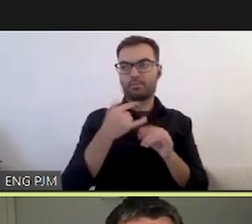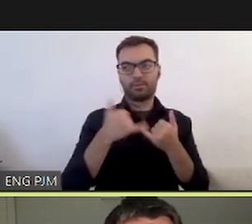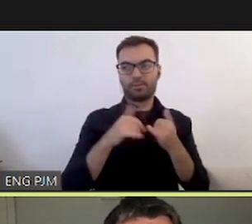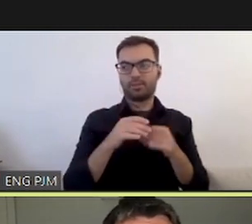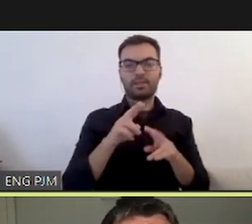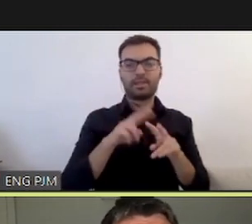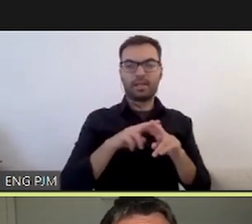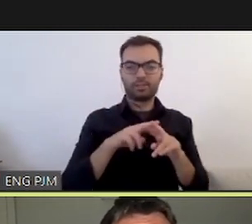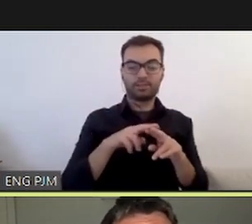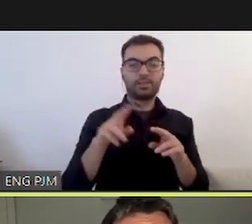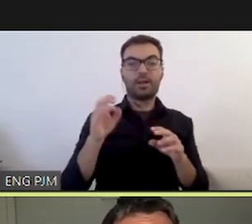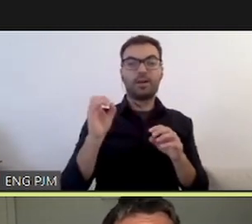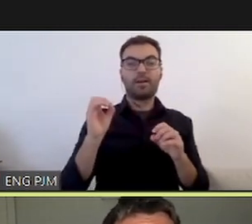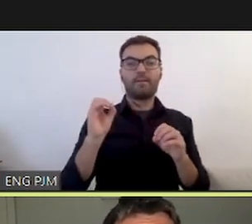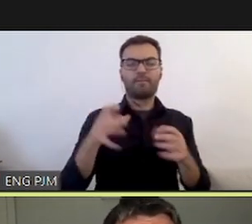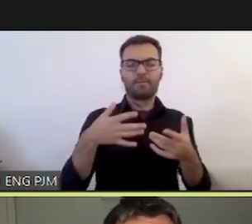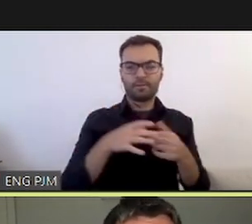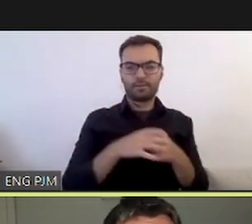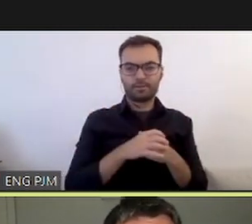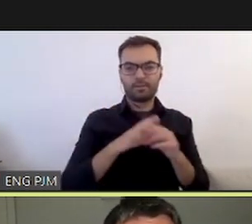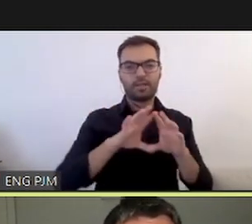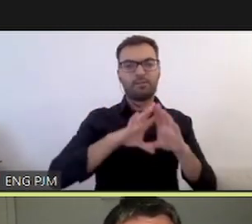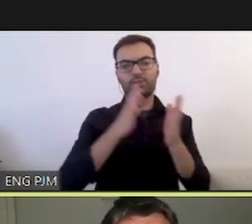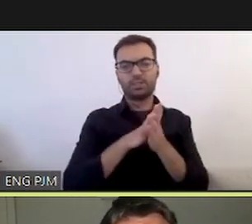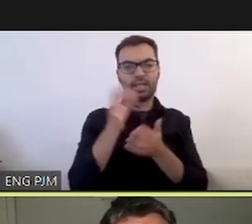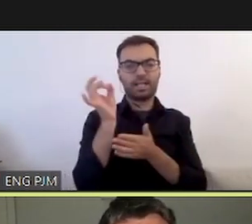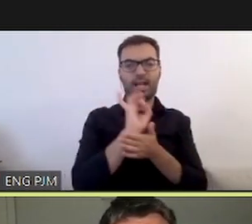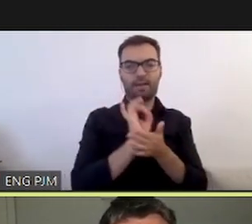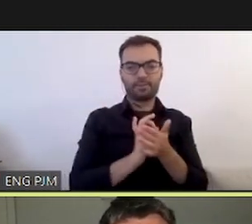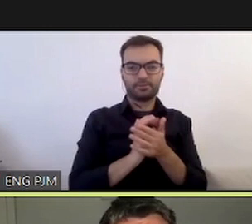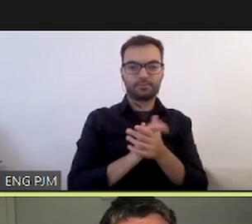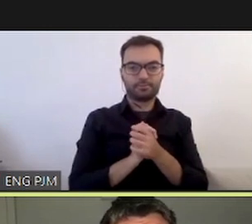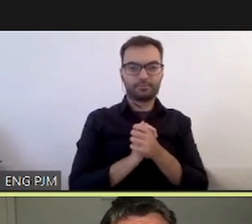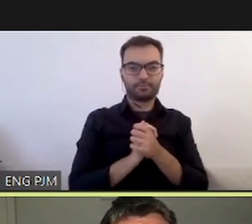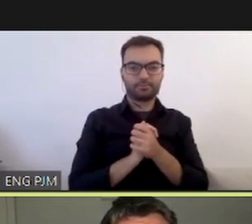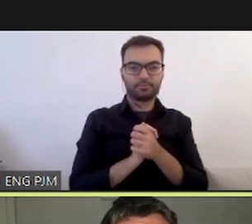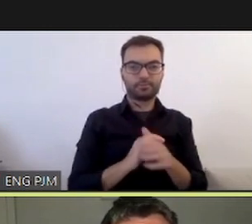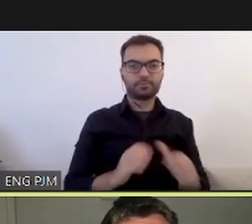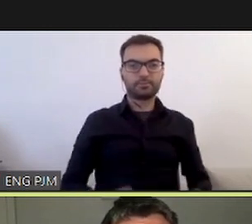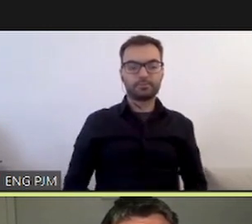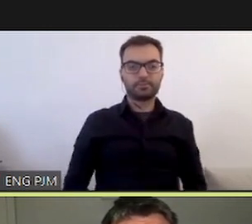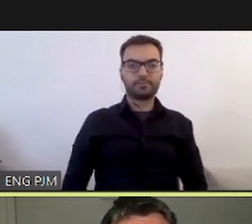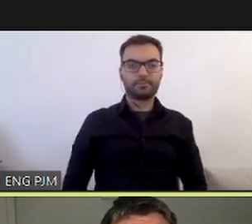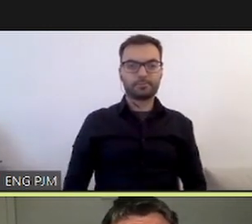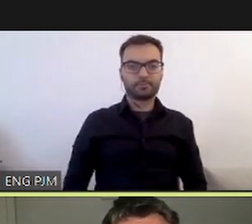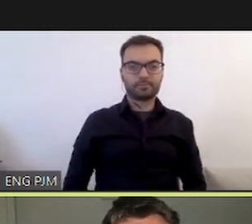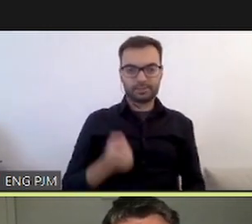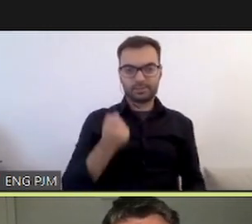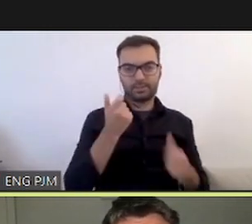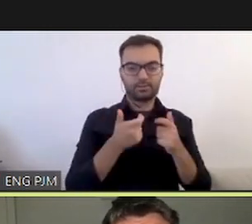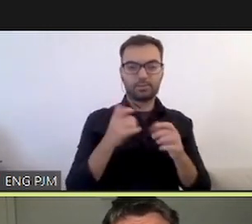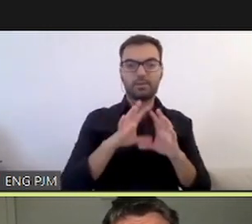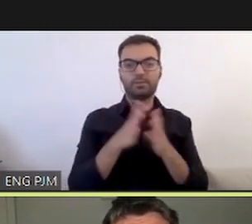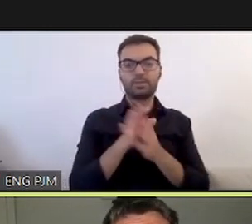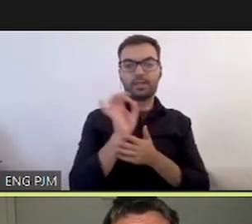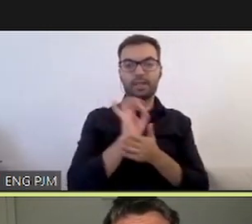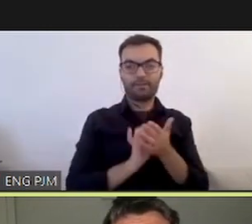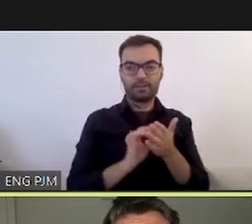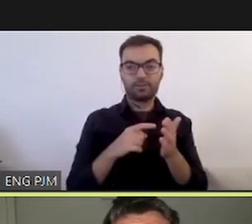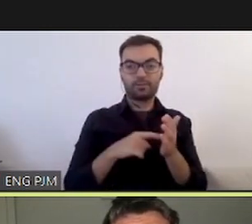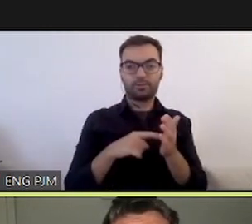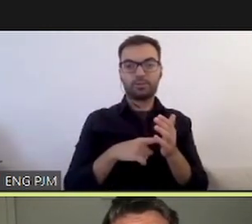tell you that all graphics, I will do this in this moment, graphics,